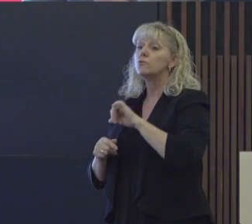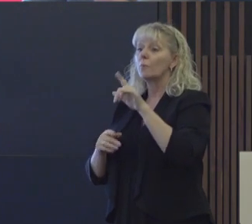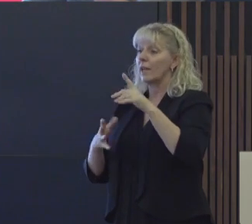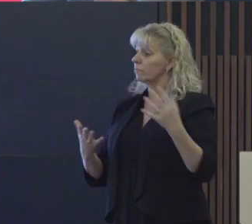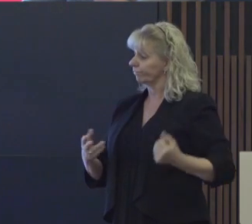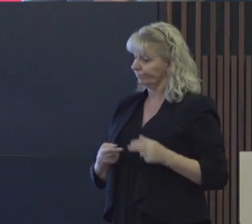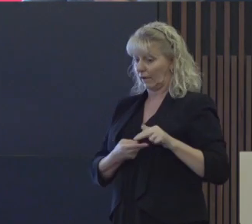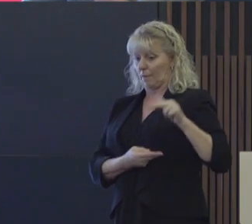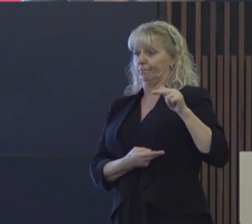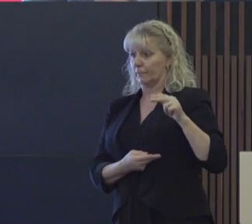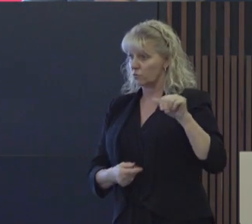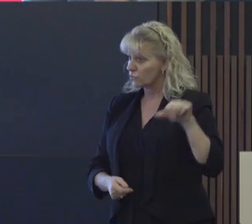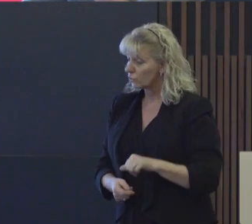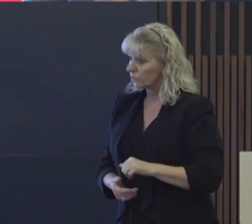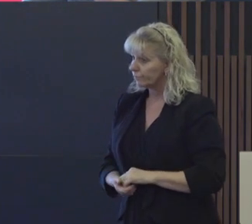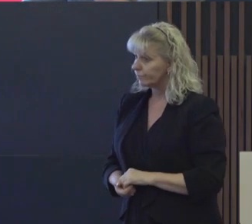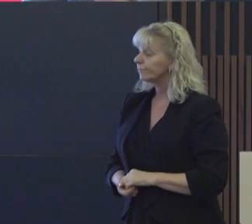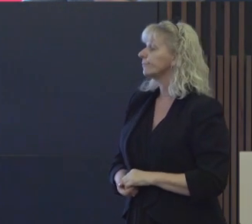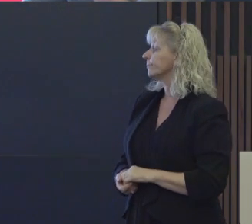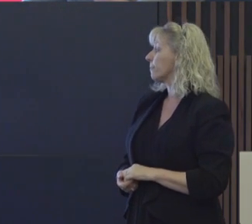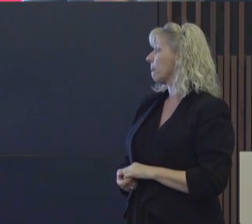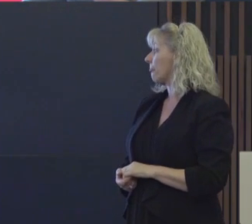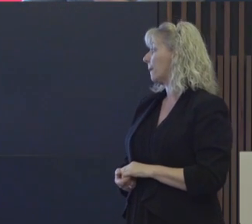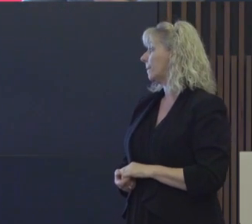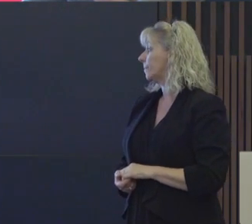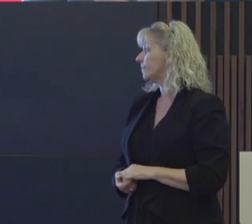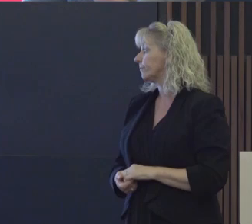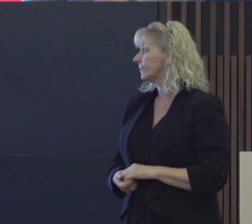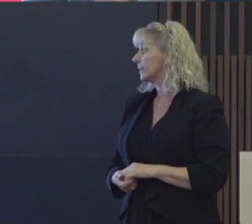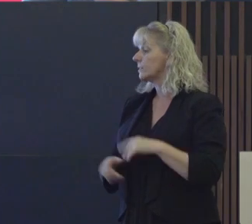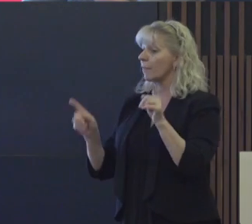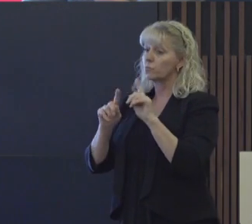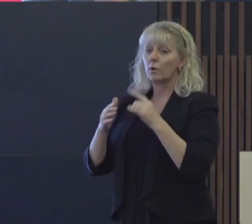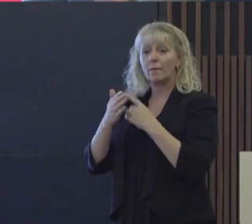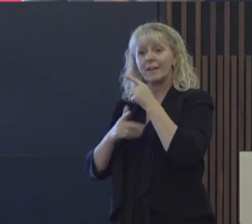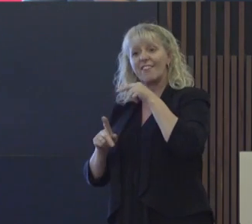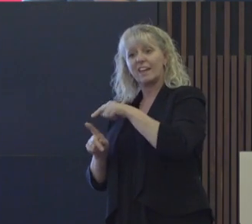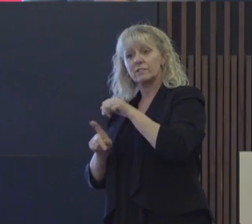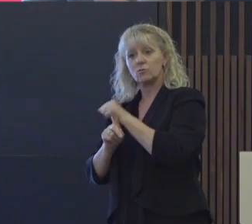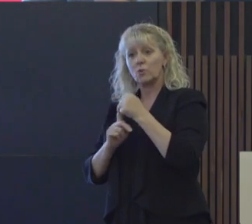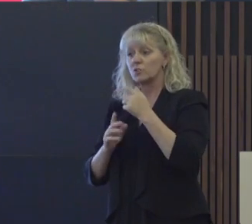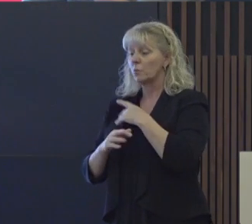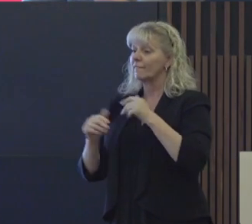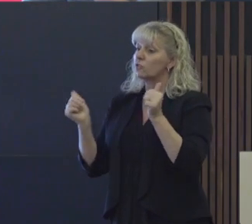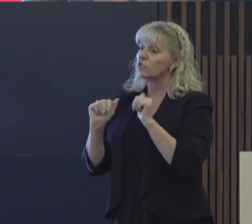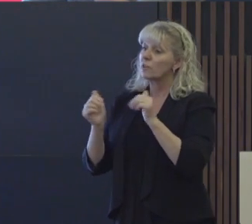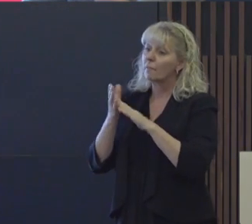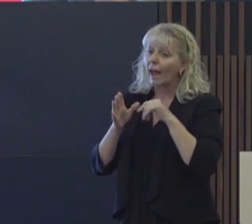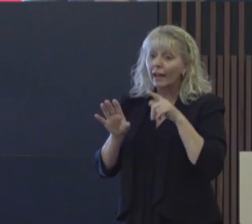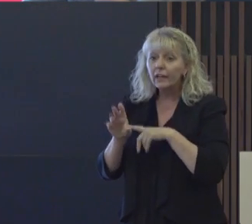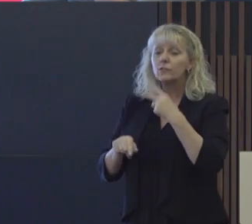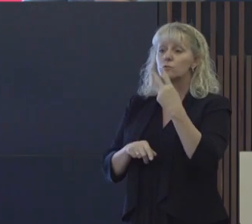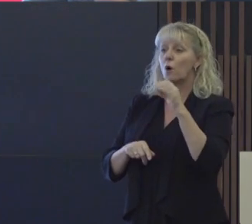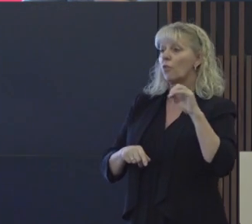better wages. So that's where that case went to. We finished about May